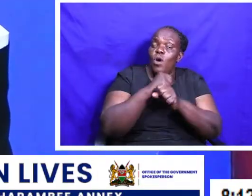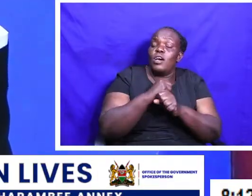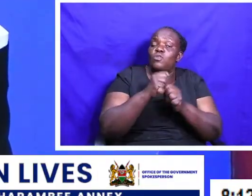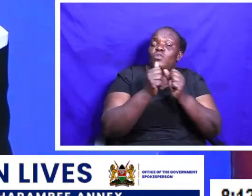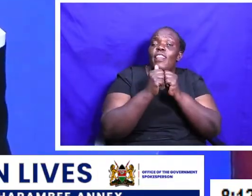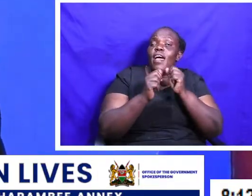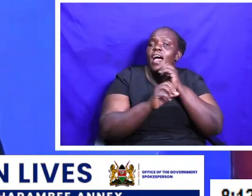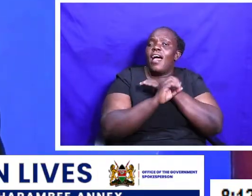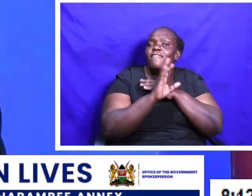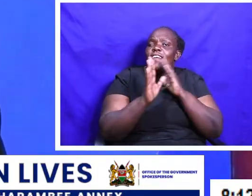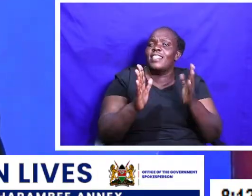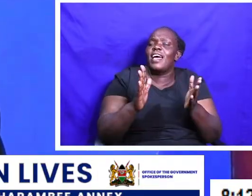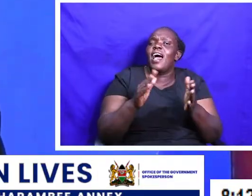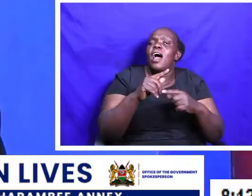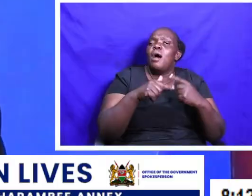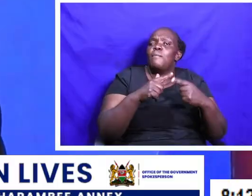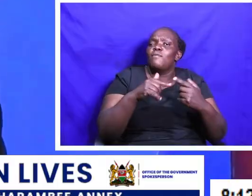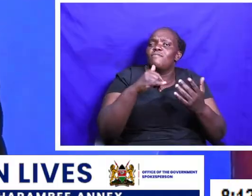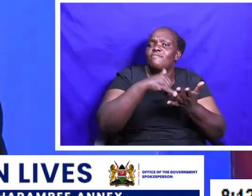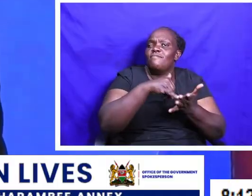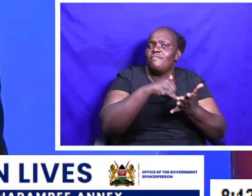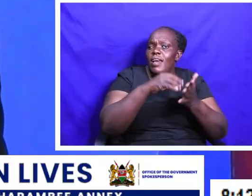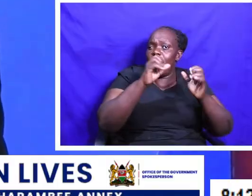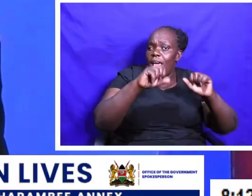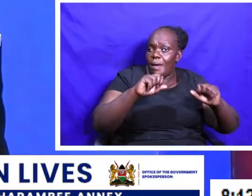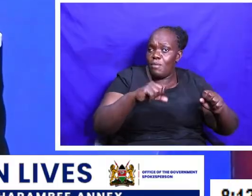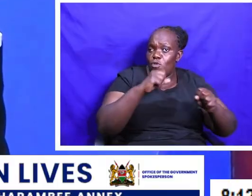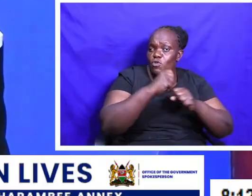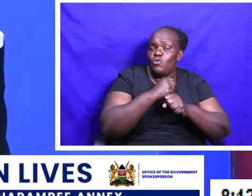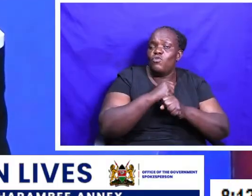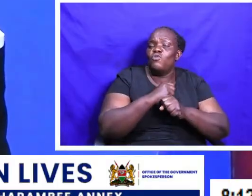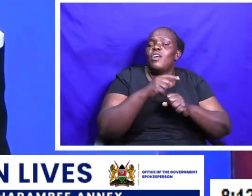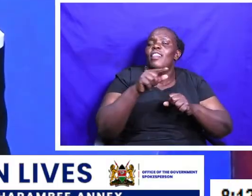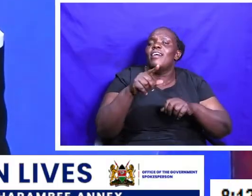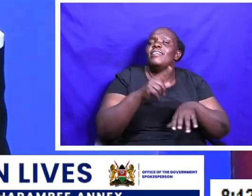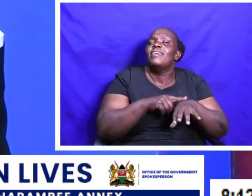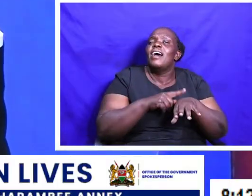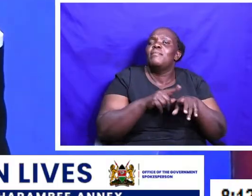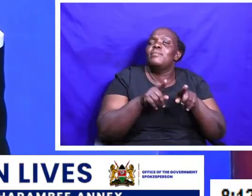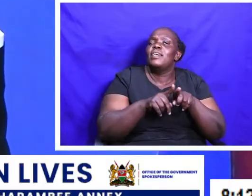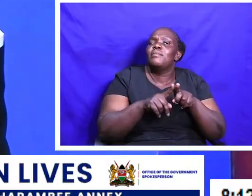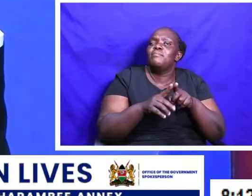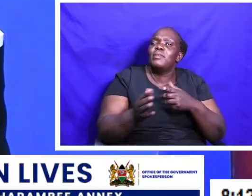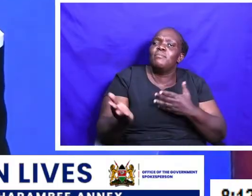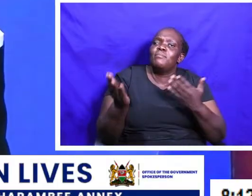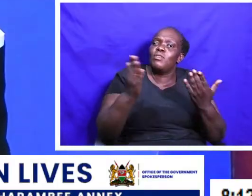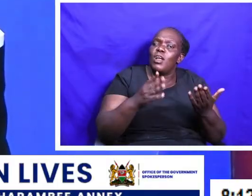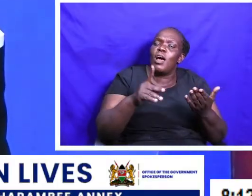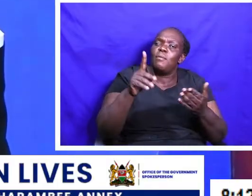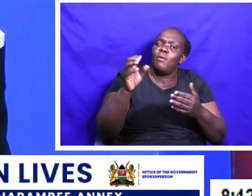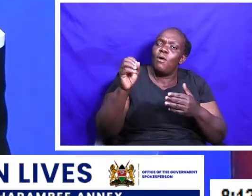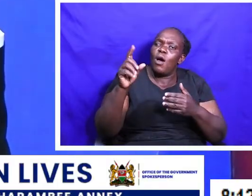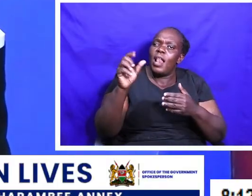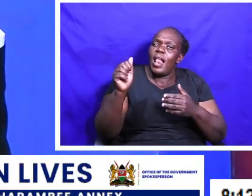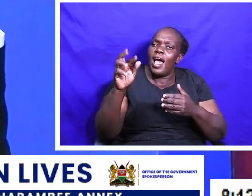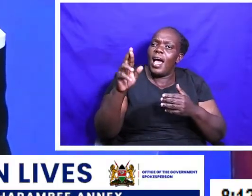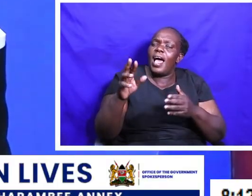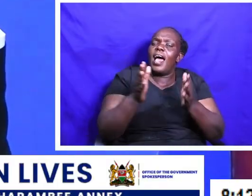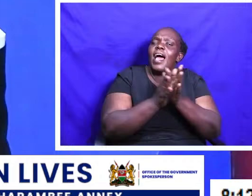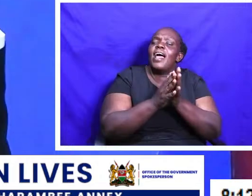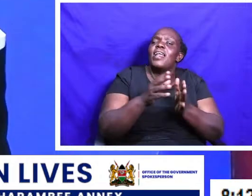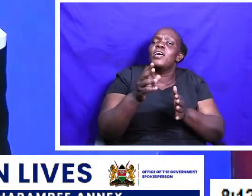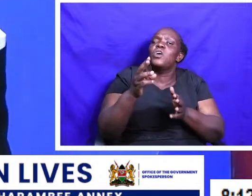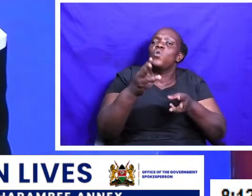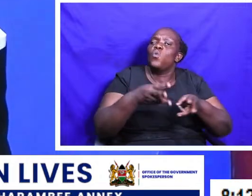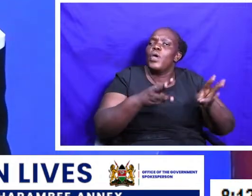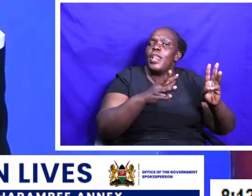was his advisor there on investments. I was able to, that time I brought in solar and wind